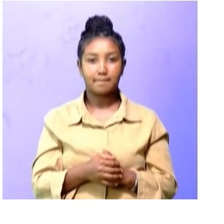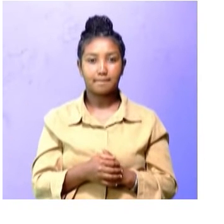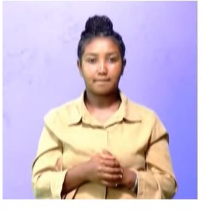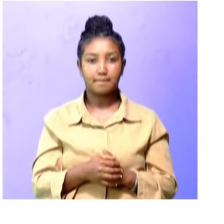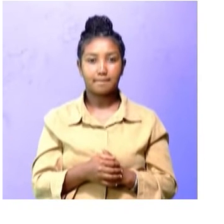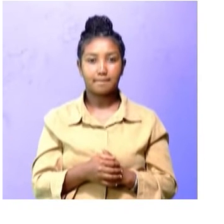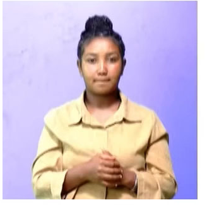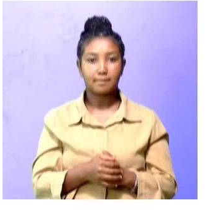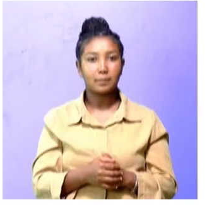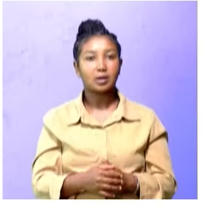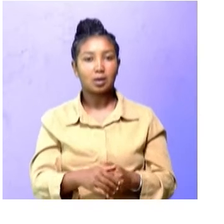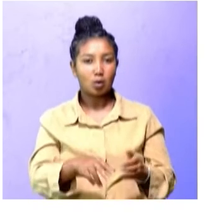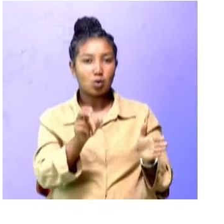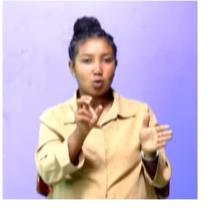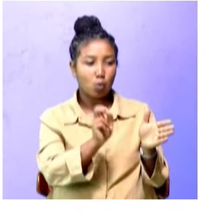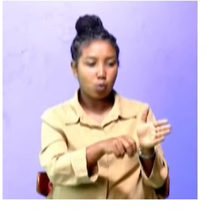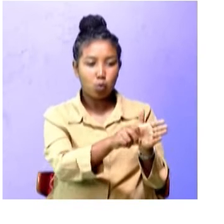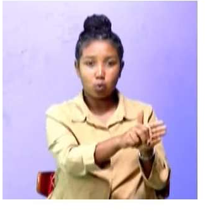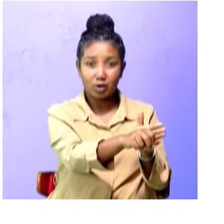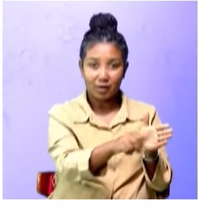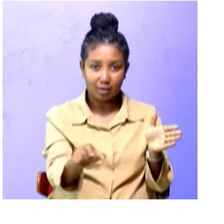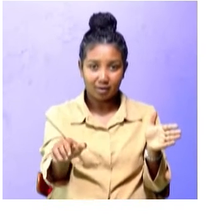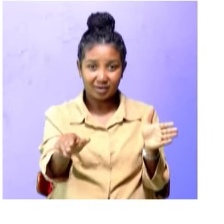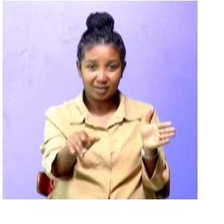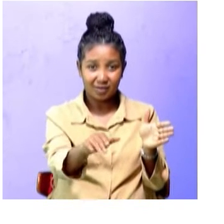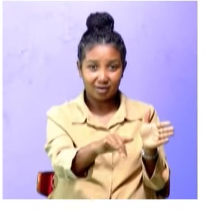riverside development.